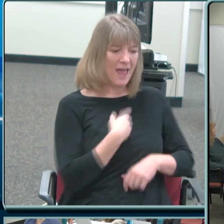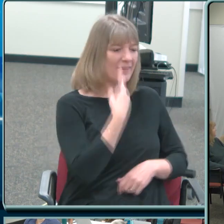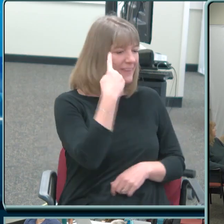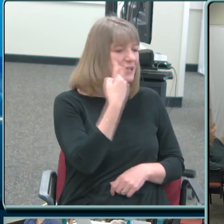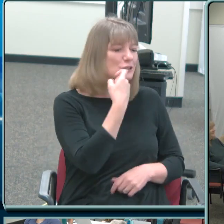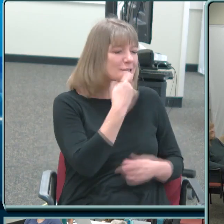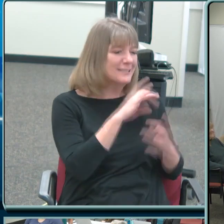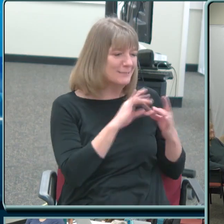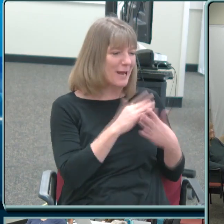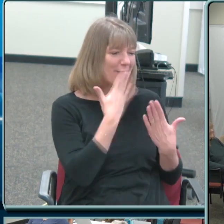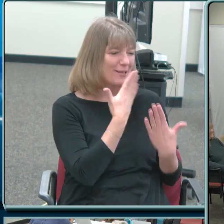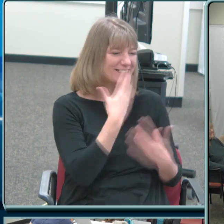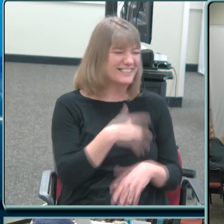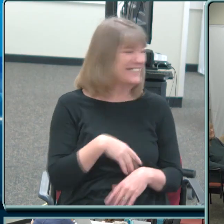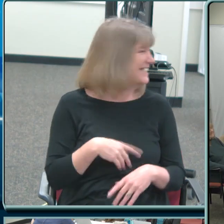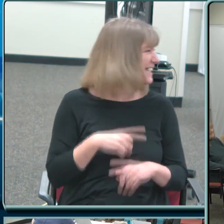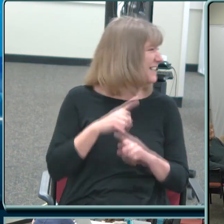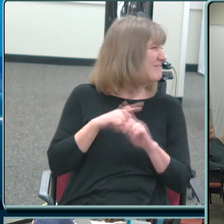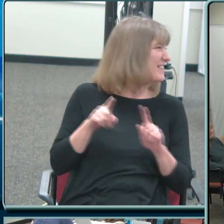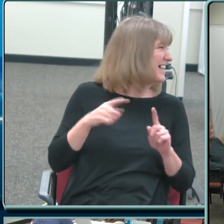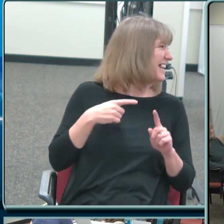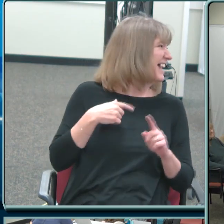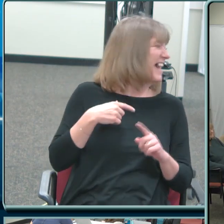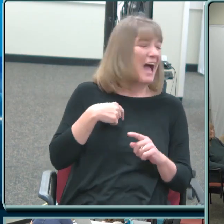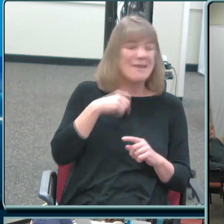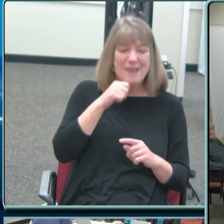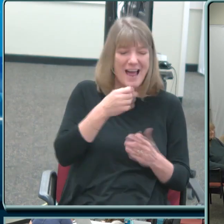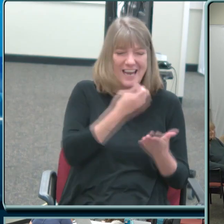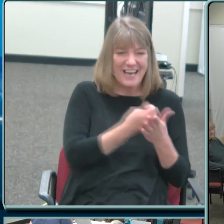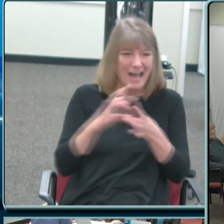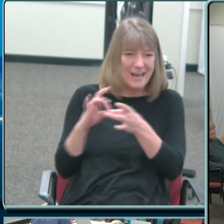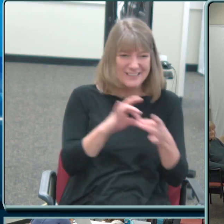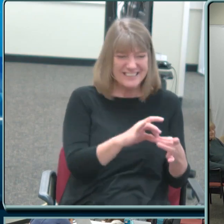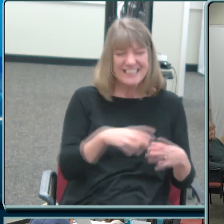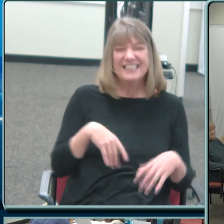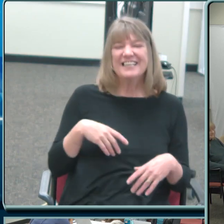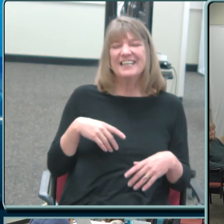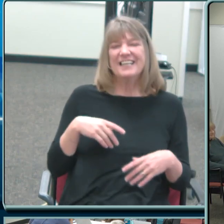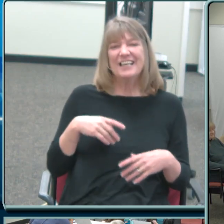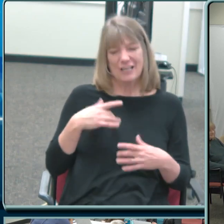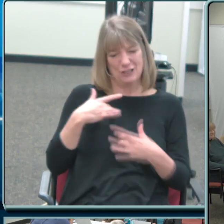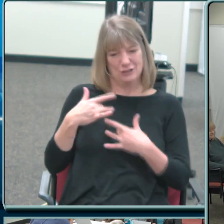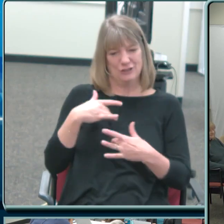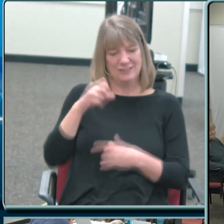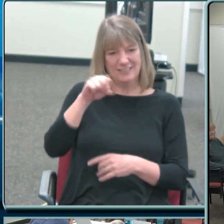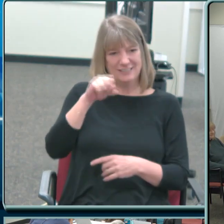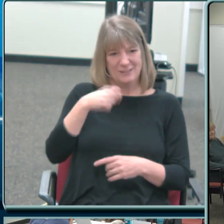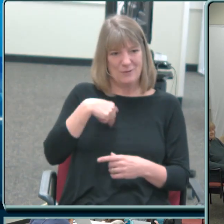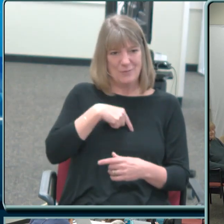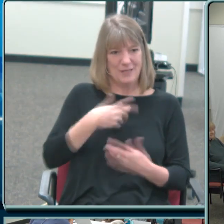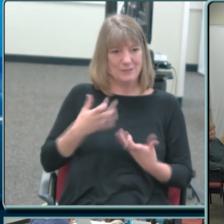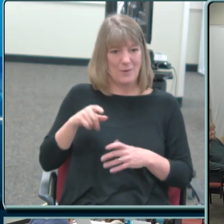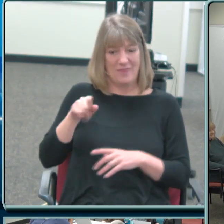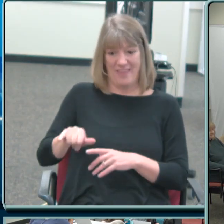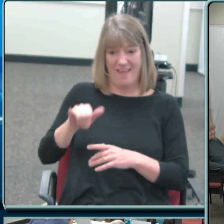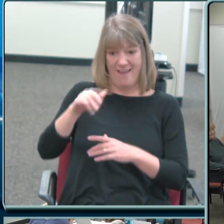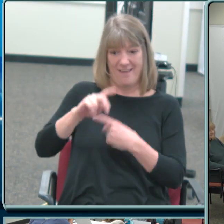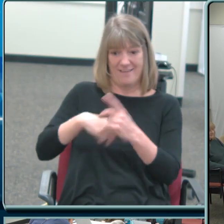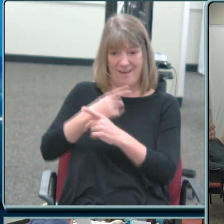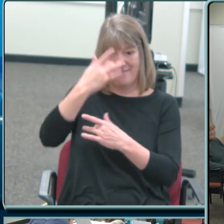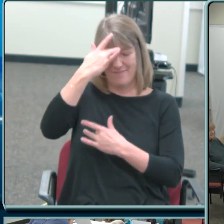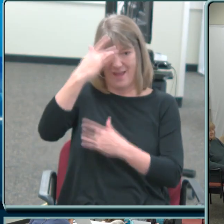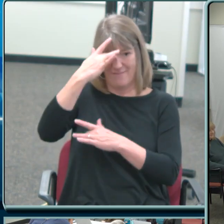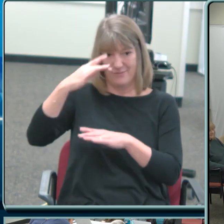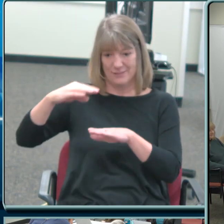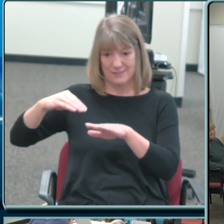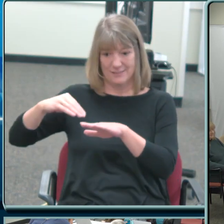Thanks. Yeah, so, but again, I'm not an economist. So anyhow, so we do have concerns, though, because what we don't want to do is have those viruses enter into